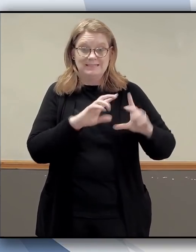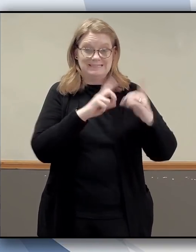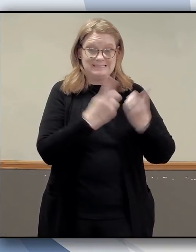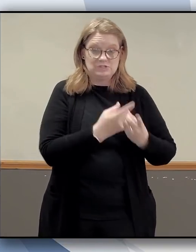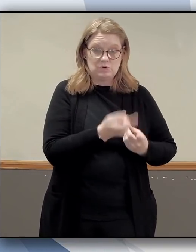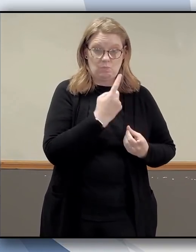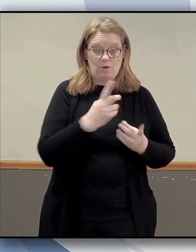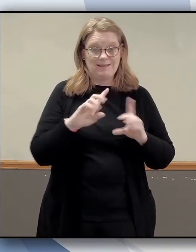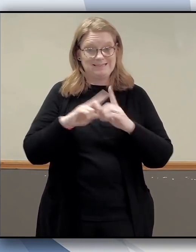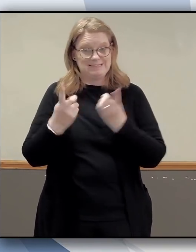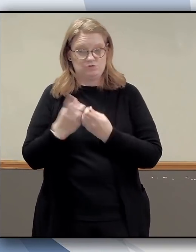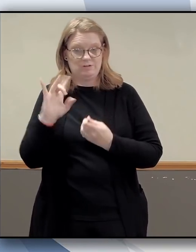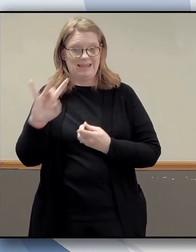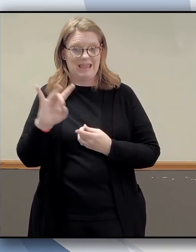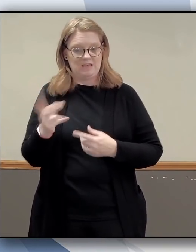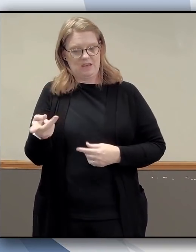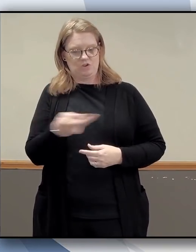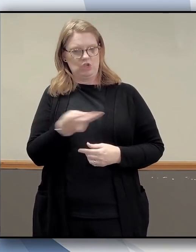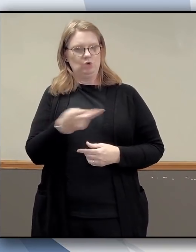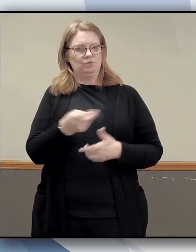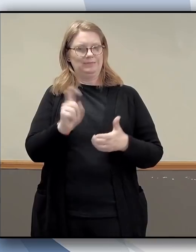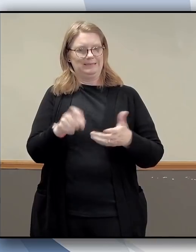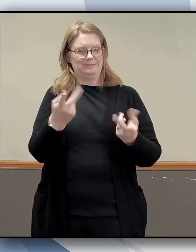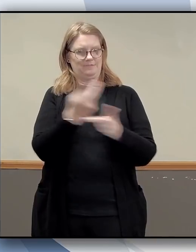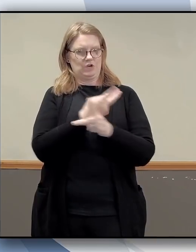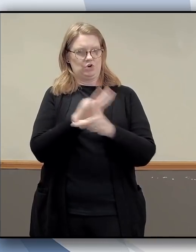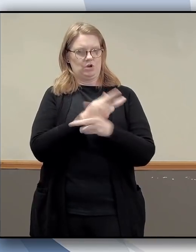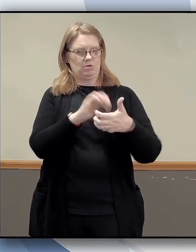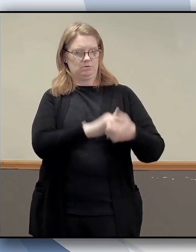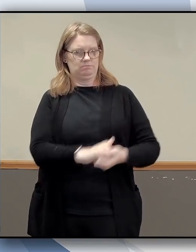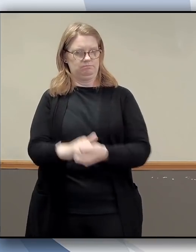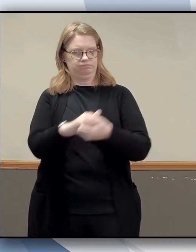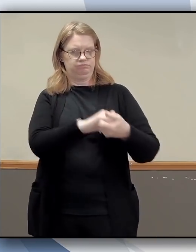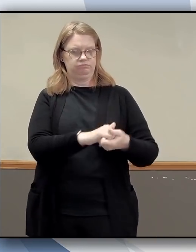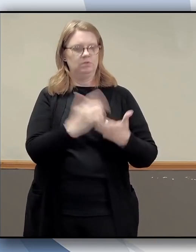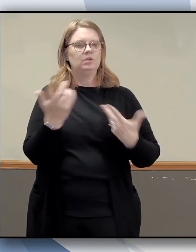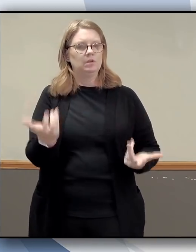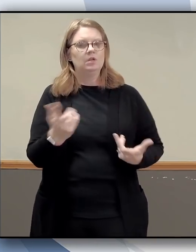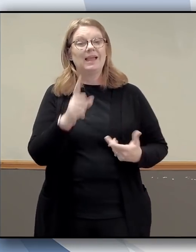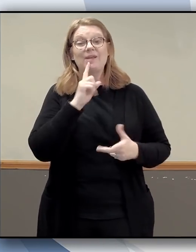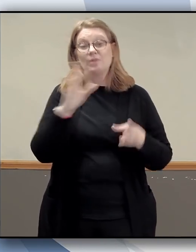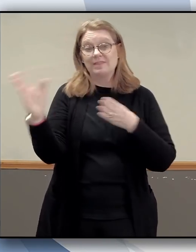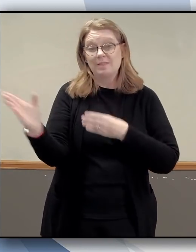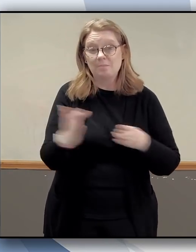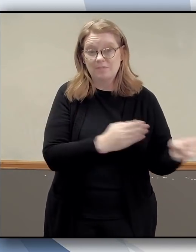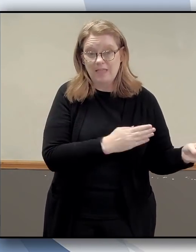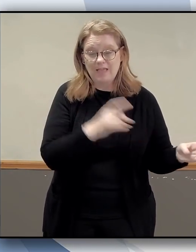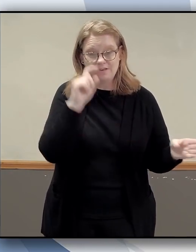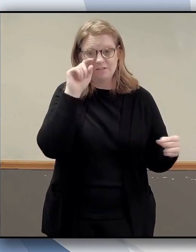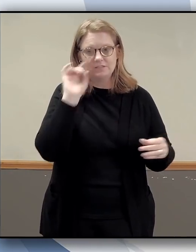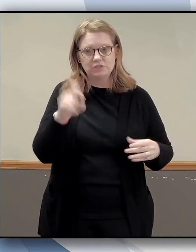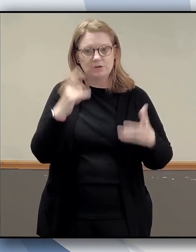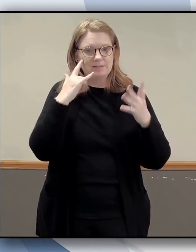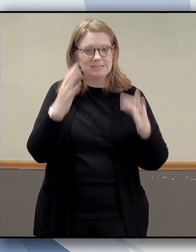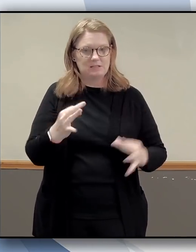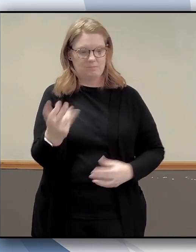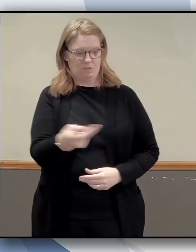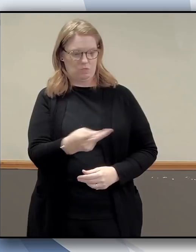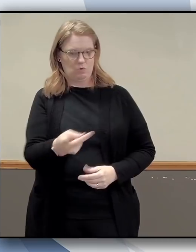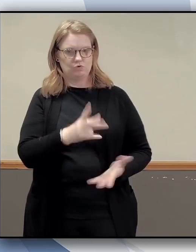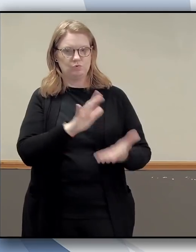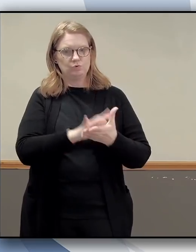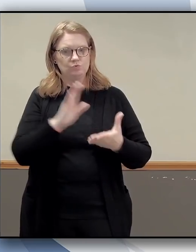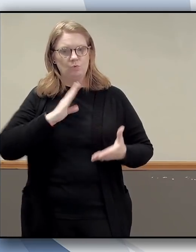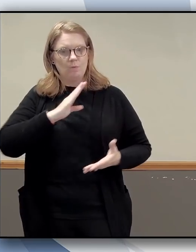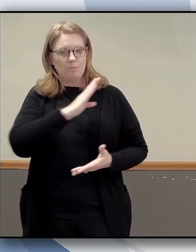happened because when that collaboration occurred, the ultimate plan is the one that should have been decided on by those 2 school boards and those 2